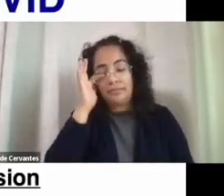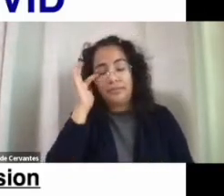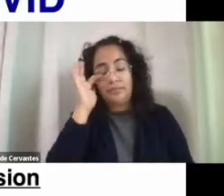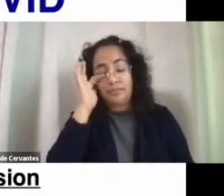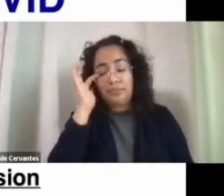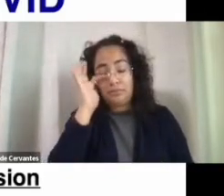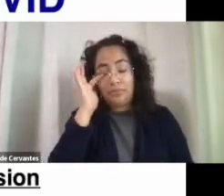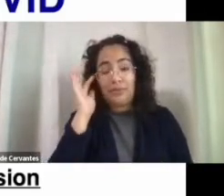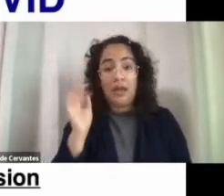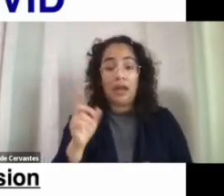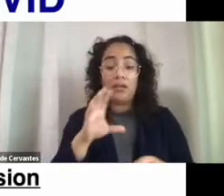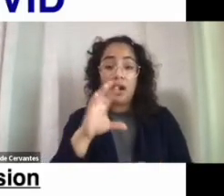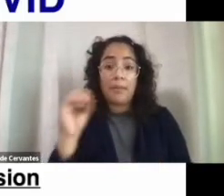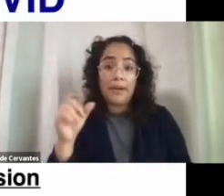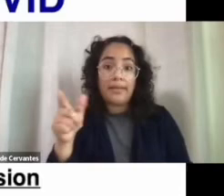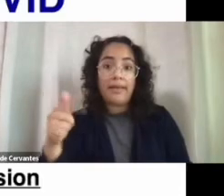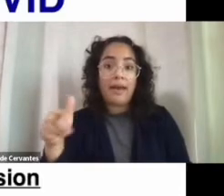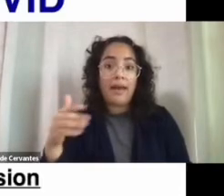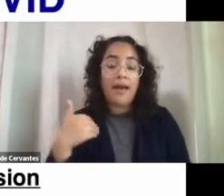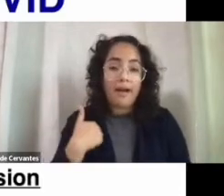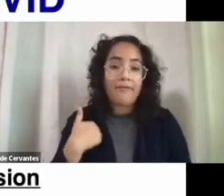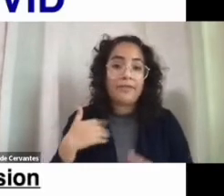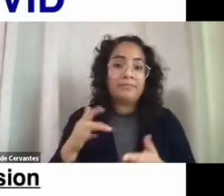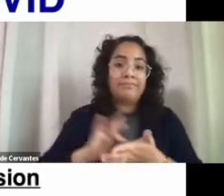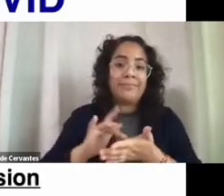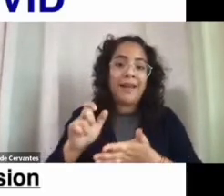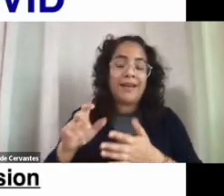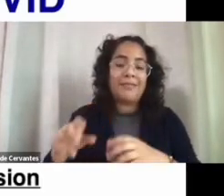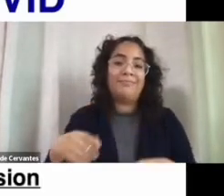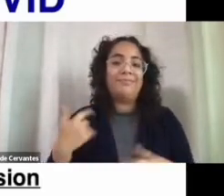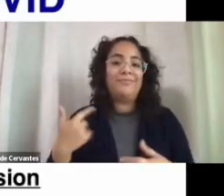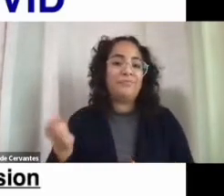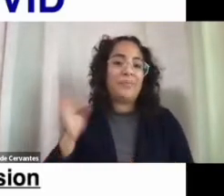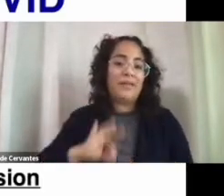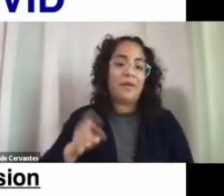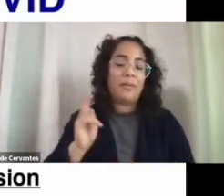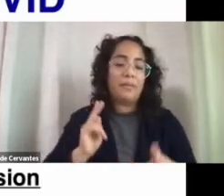have medications that could potentially benefit people with long COVID.